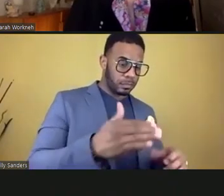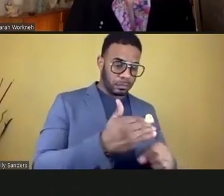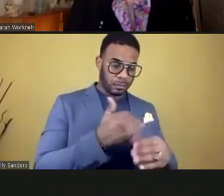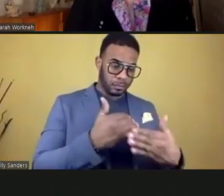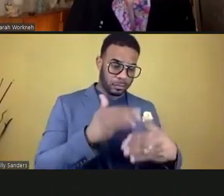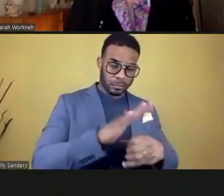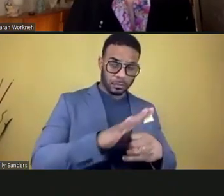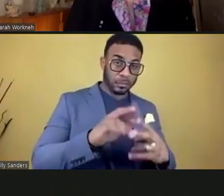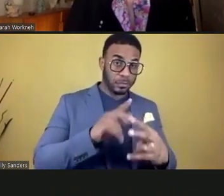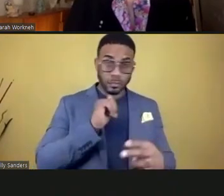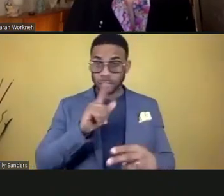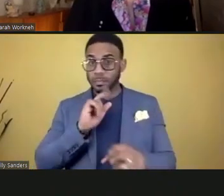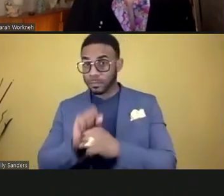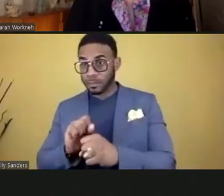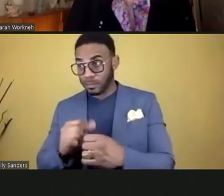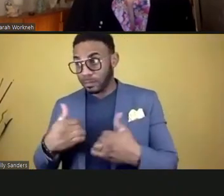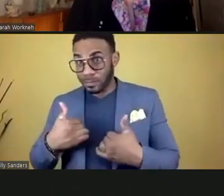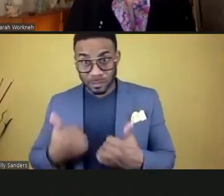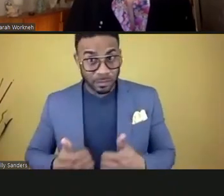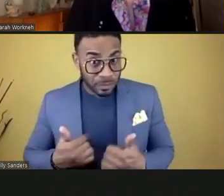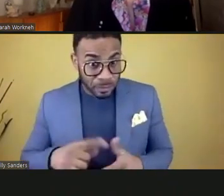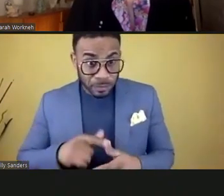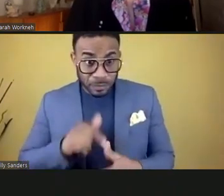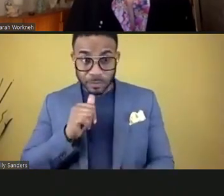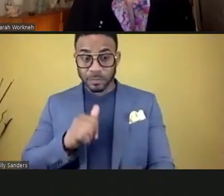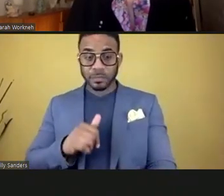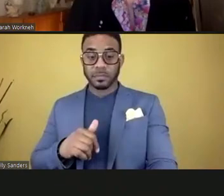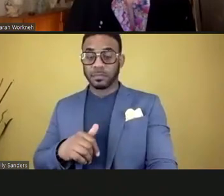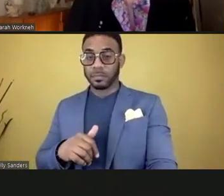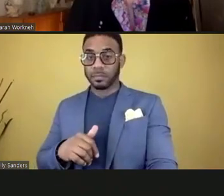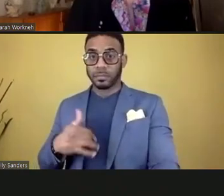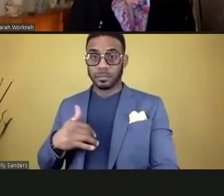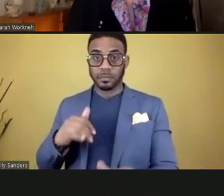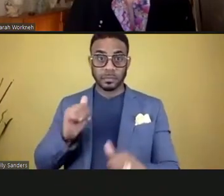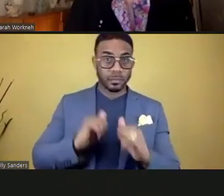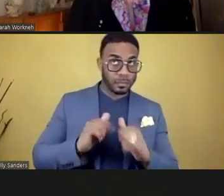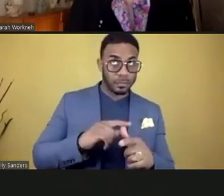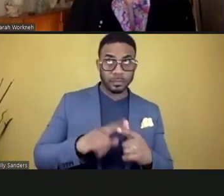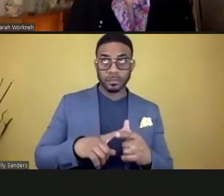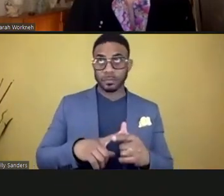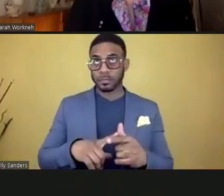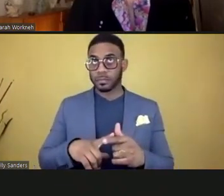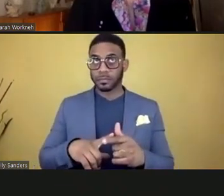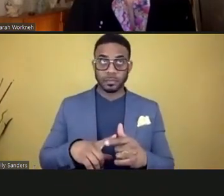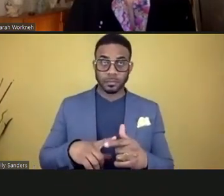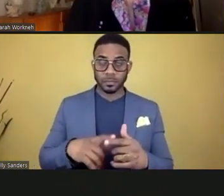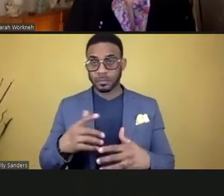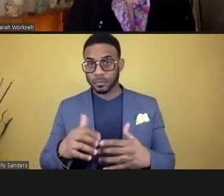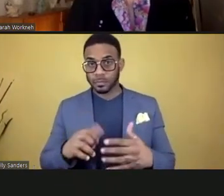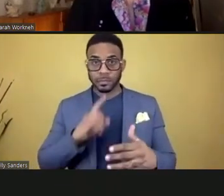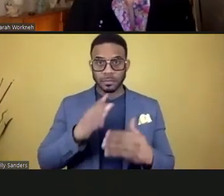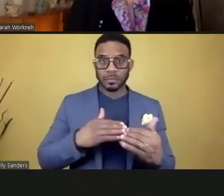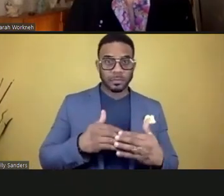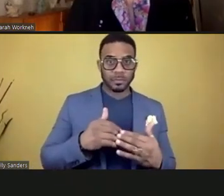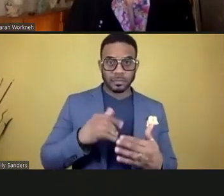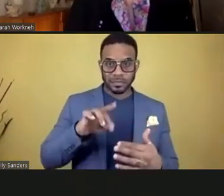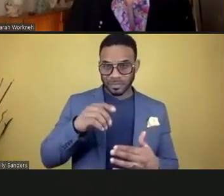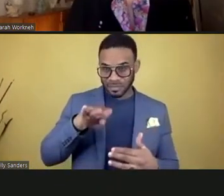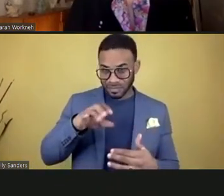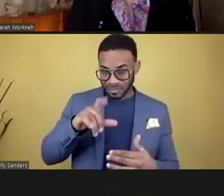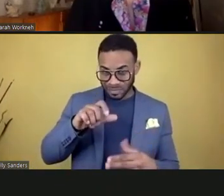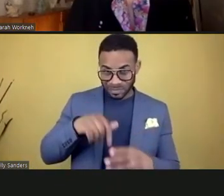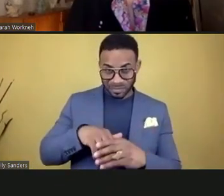whether or not they've actually ever had a residency, whether or not they've actually ever had a show, whether or not they are even legible in